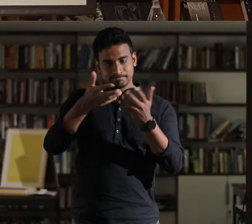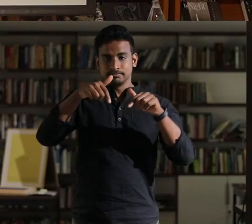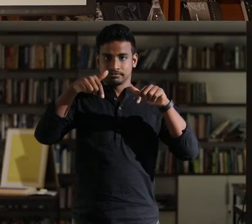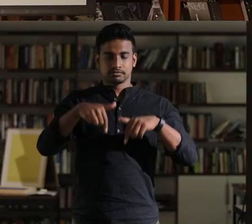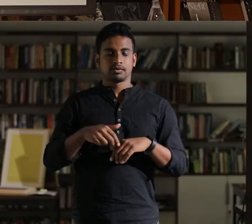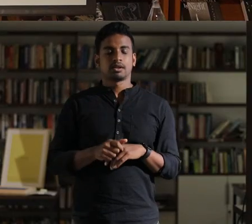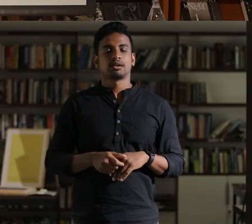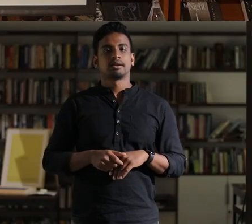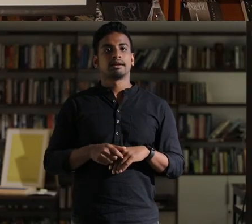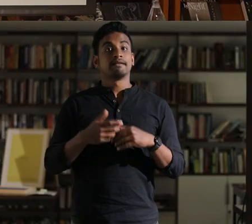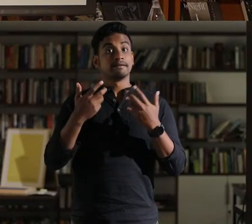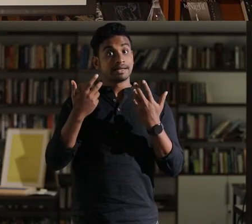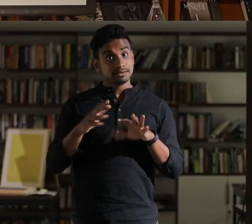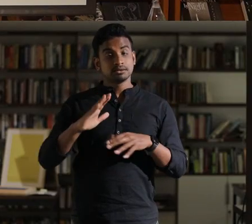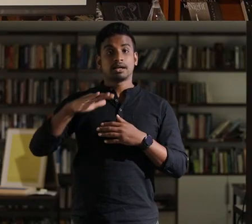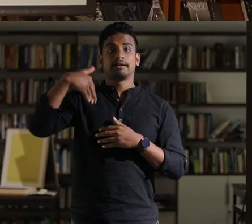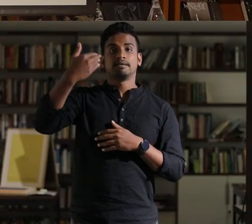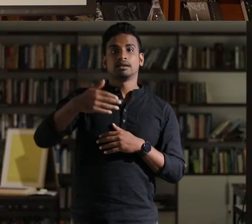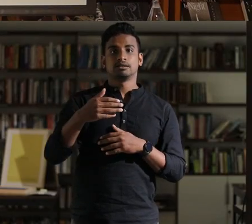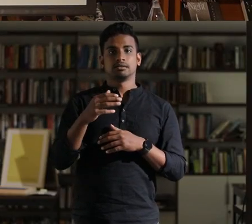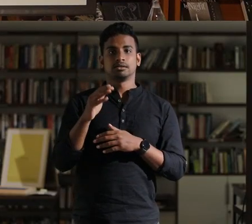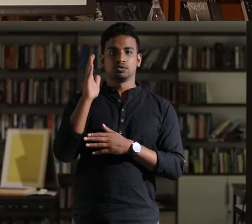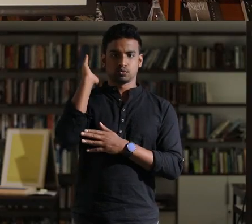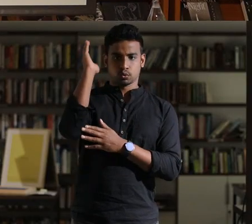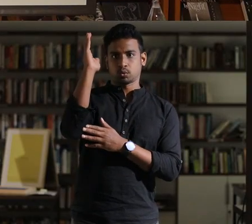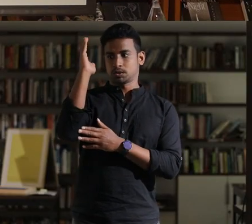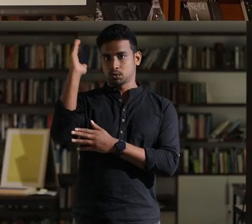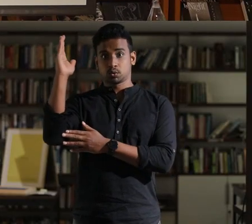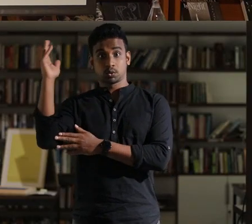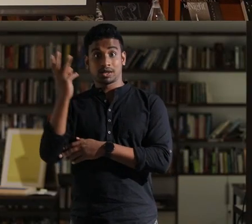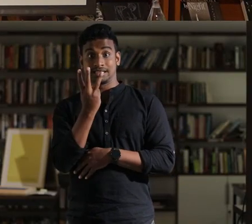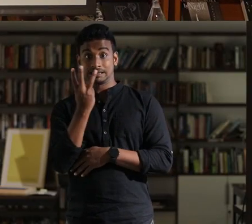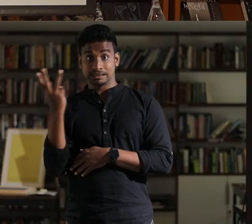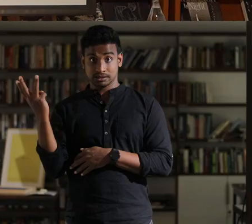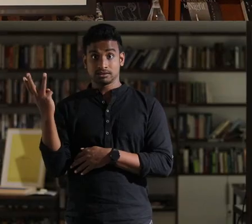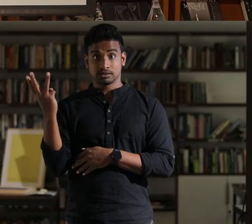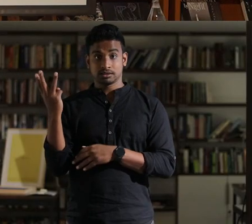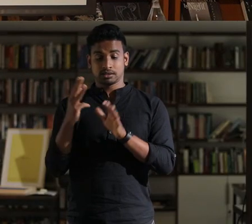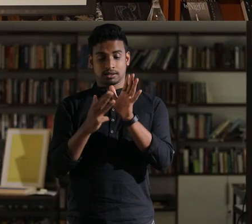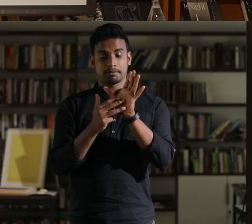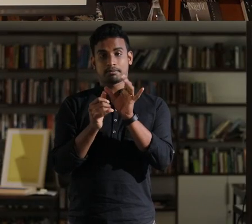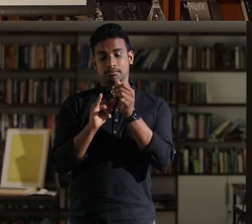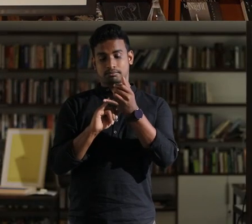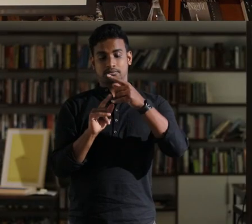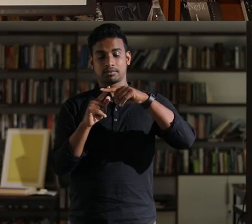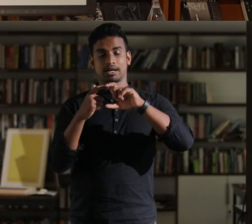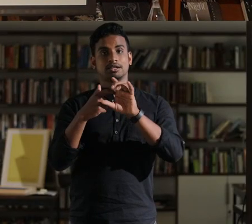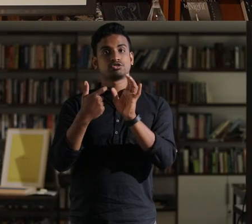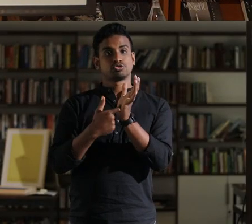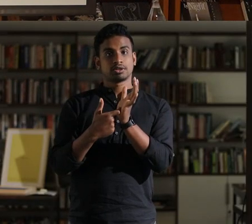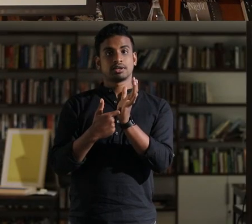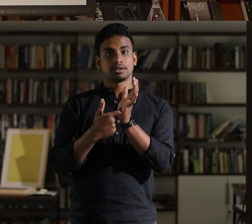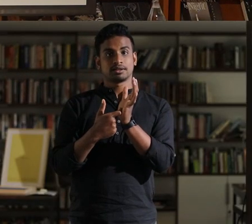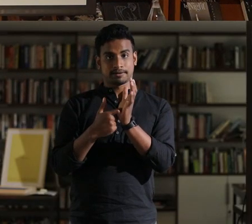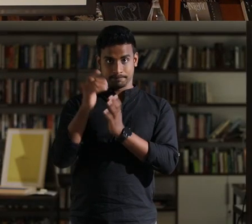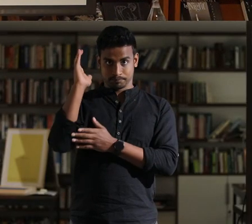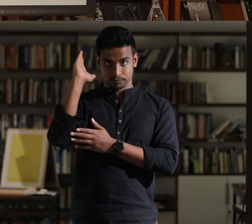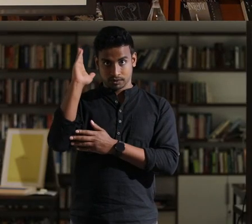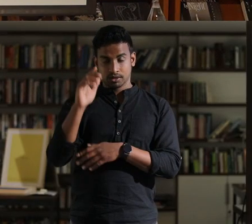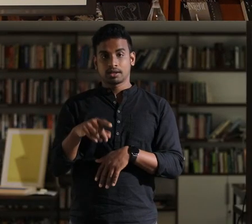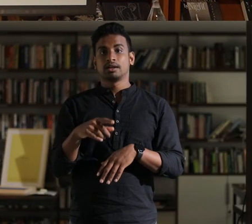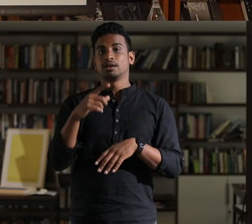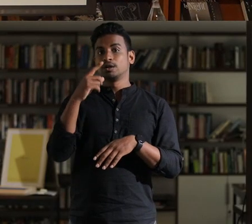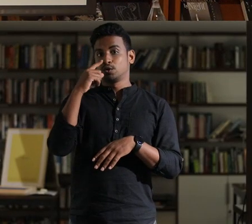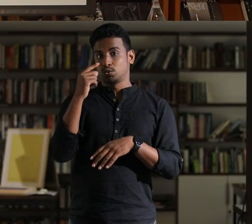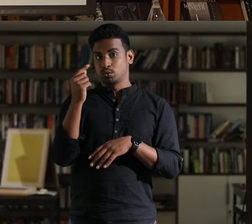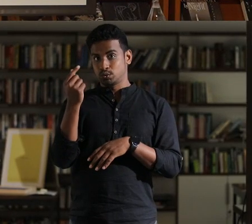a three-part masterclass series with writer and publisher Urvashi Butalia, academic Surajit Sarkar,